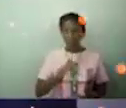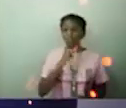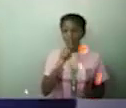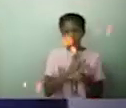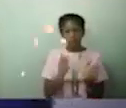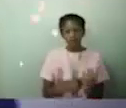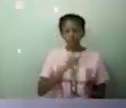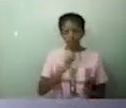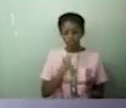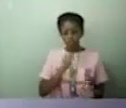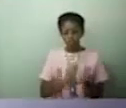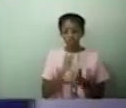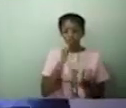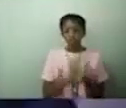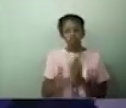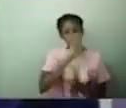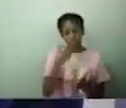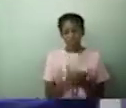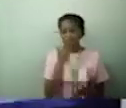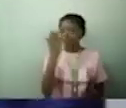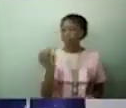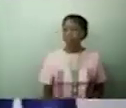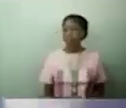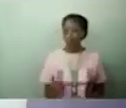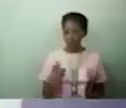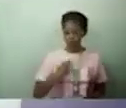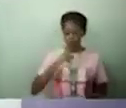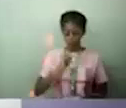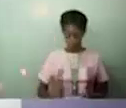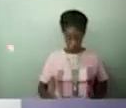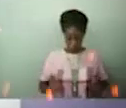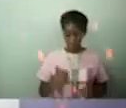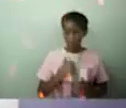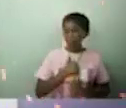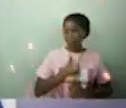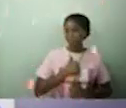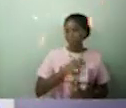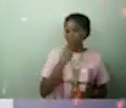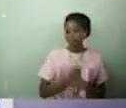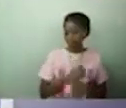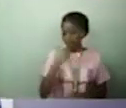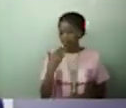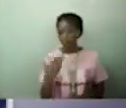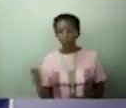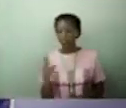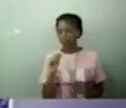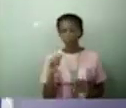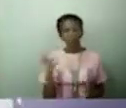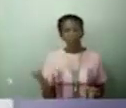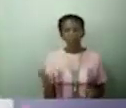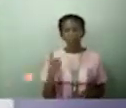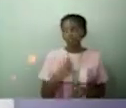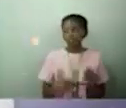truth. There's nothing like reality. You understand? I am the reality. It's all about me. Go to hell. This is